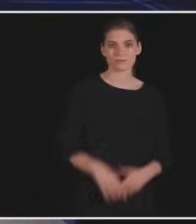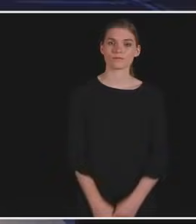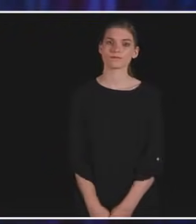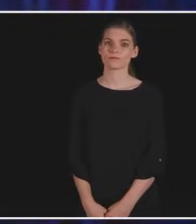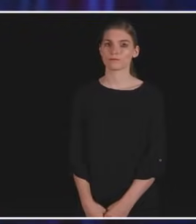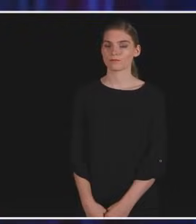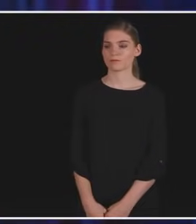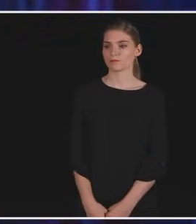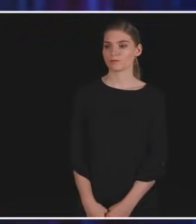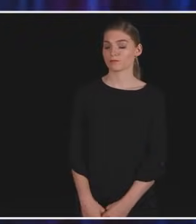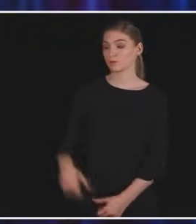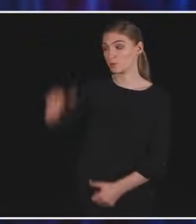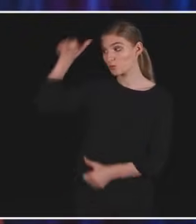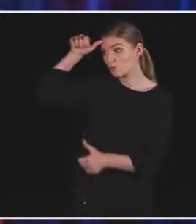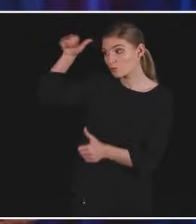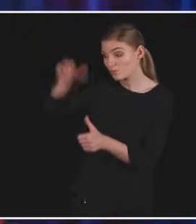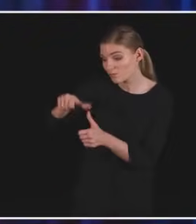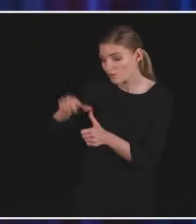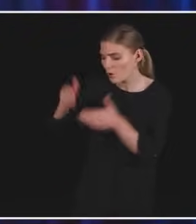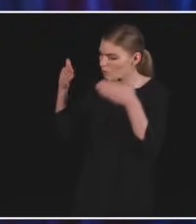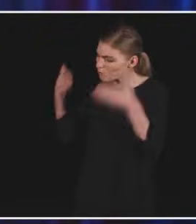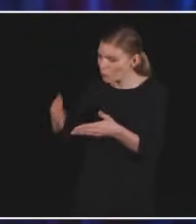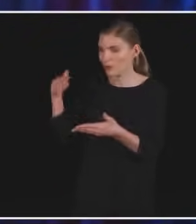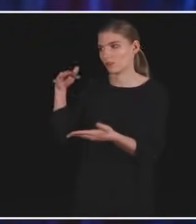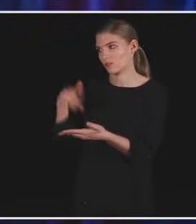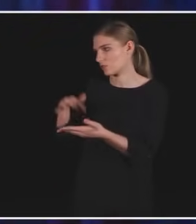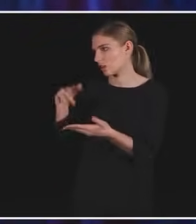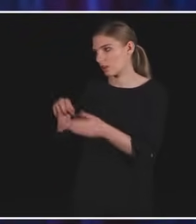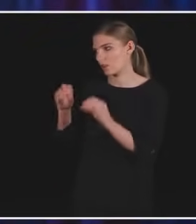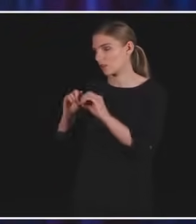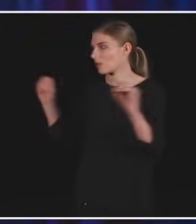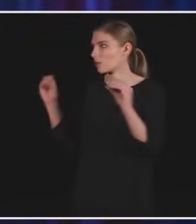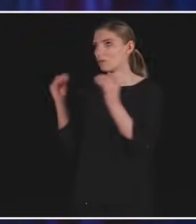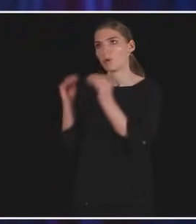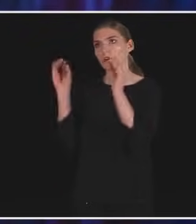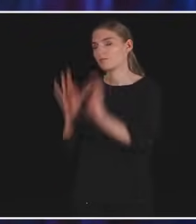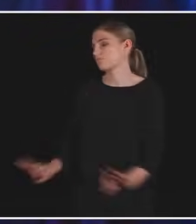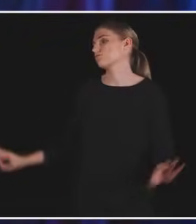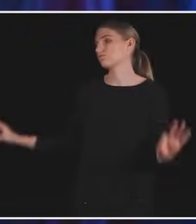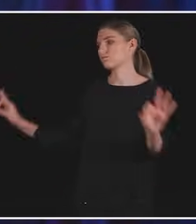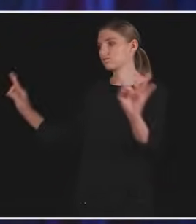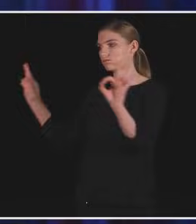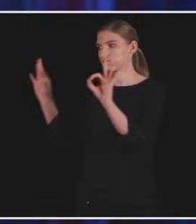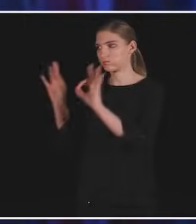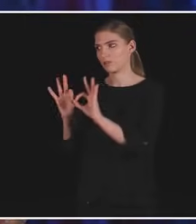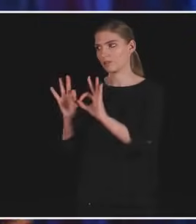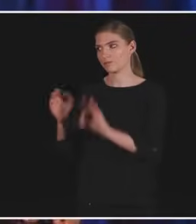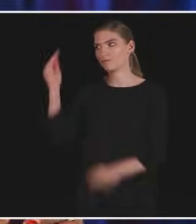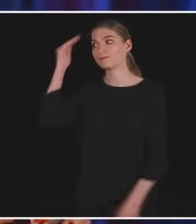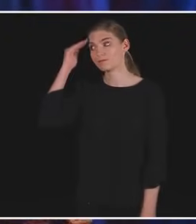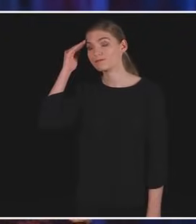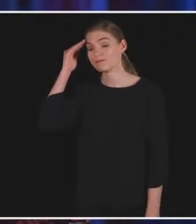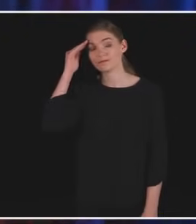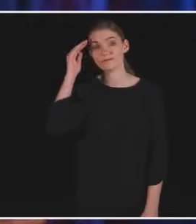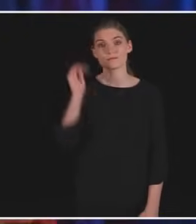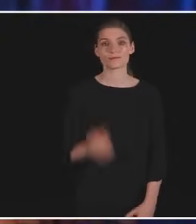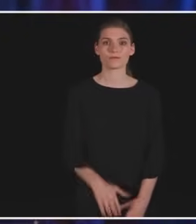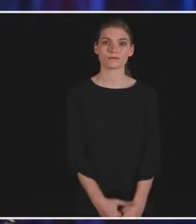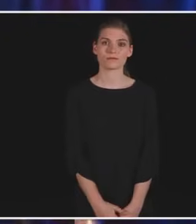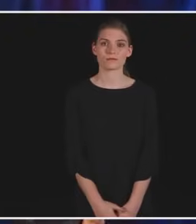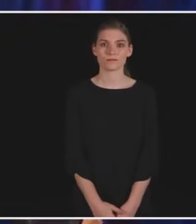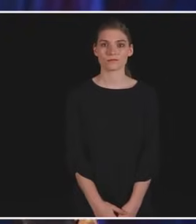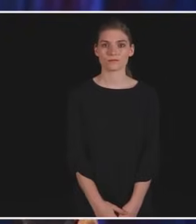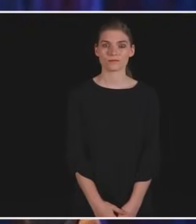me, "Anna, remember to study hard. The most valuable thing anyone can own